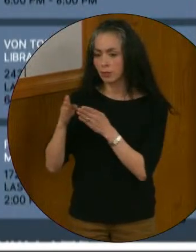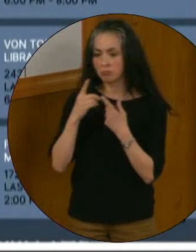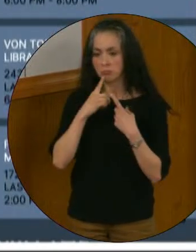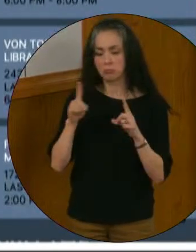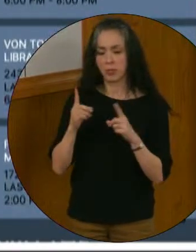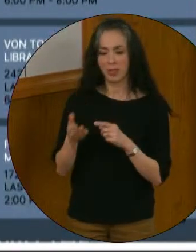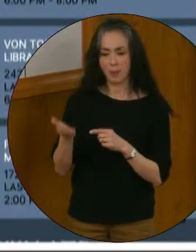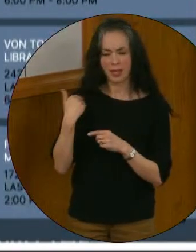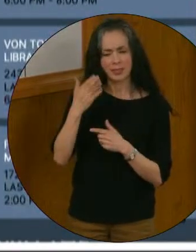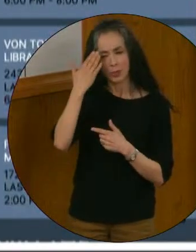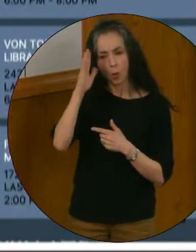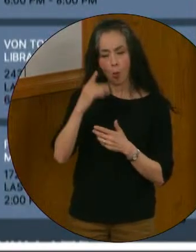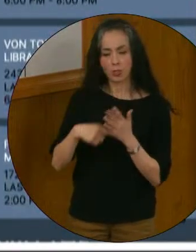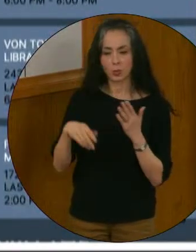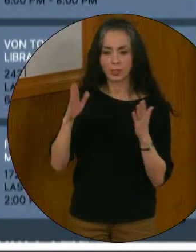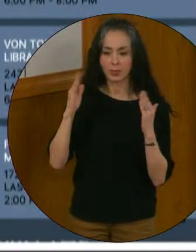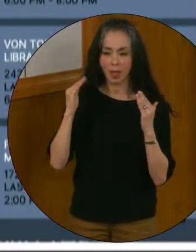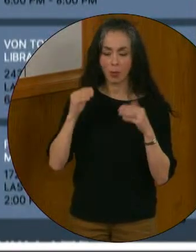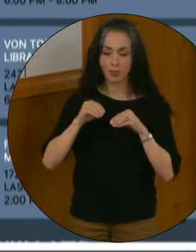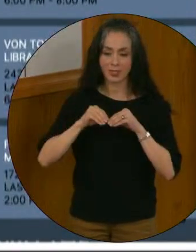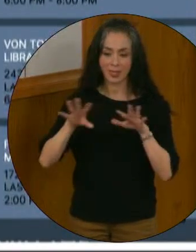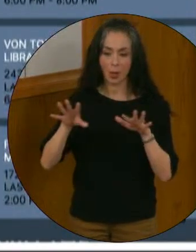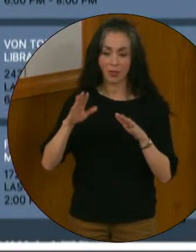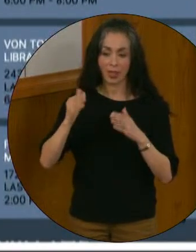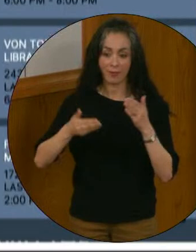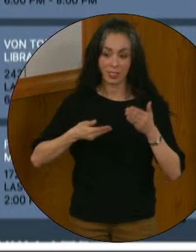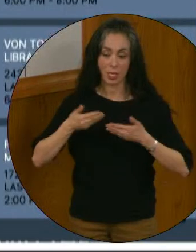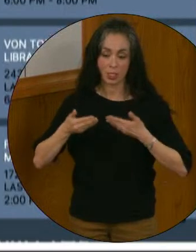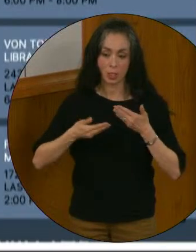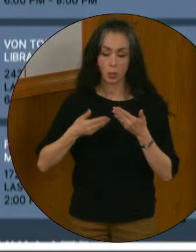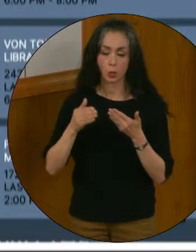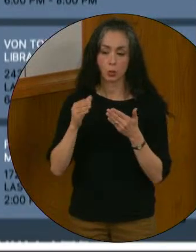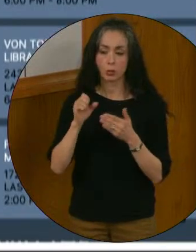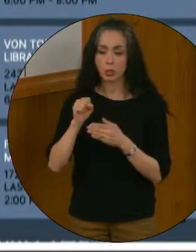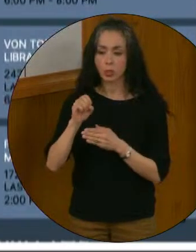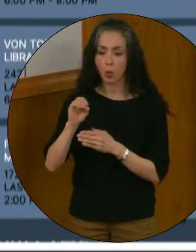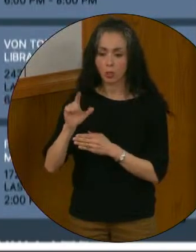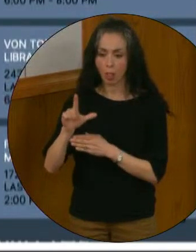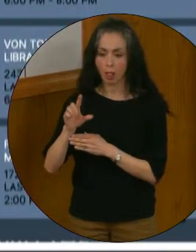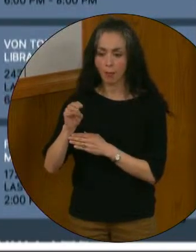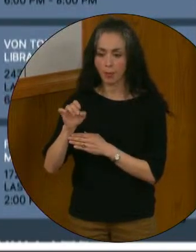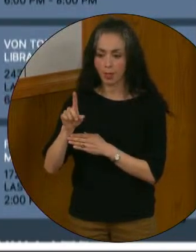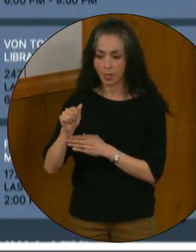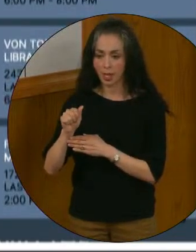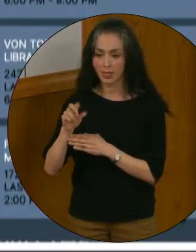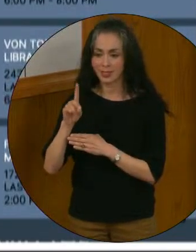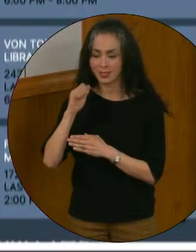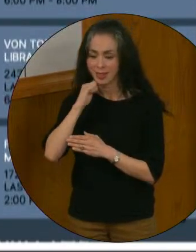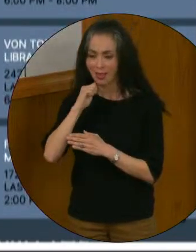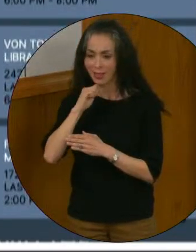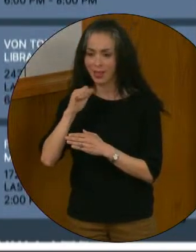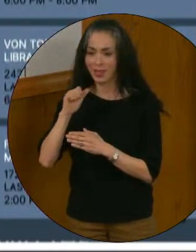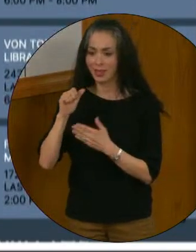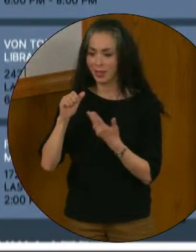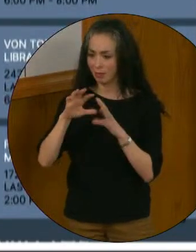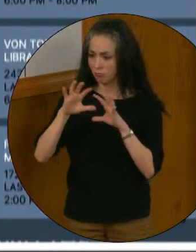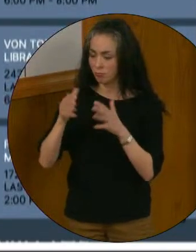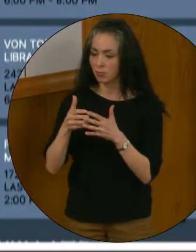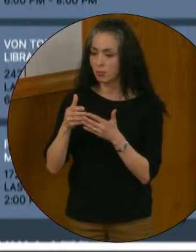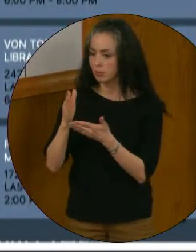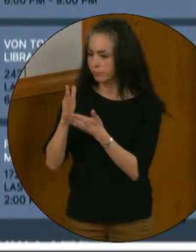exactly know what to expect when we sent out the invitations through social media, daily in whole and in parts for each of the